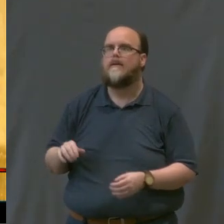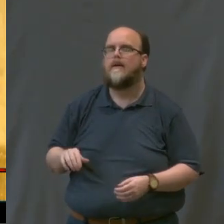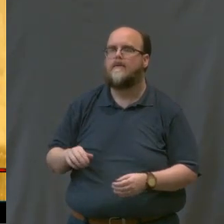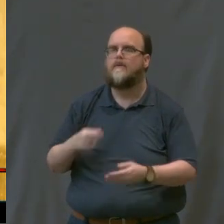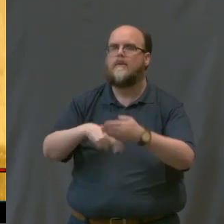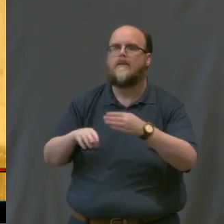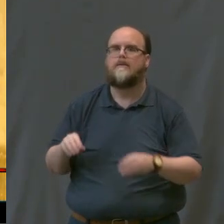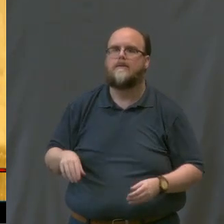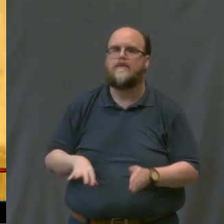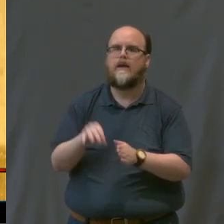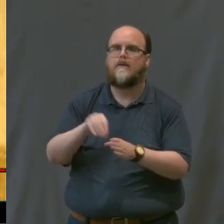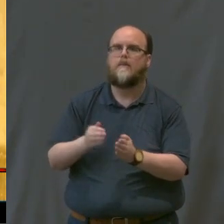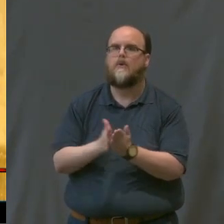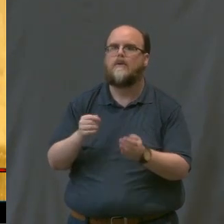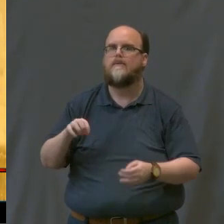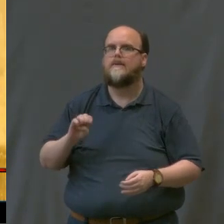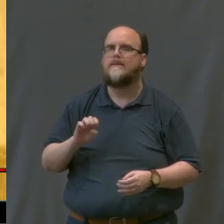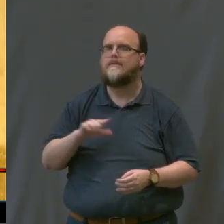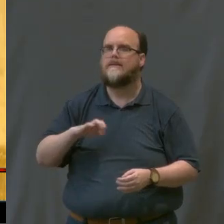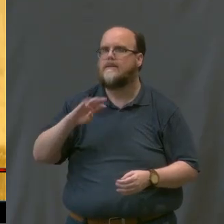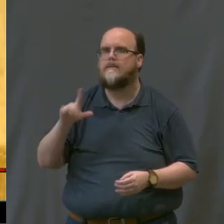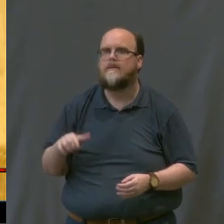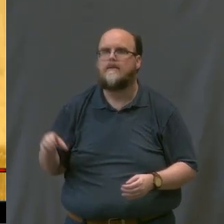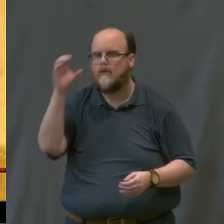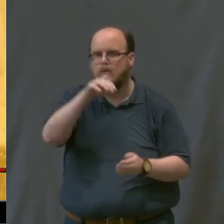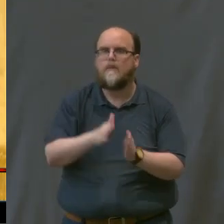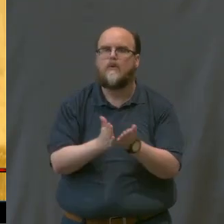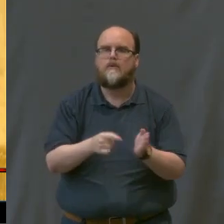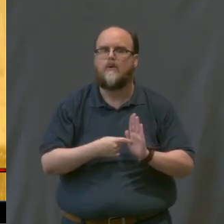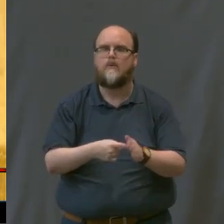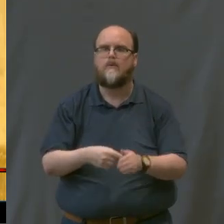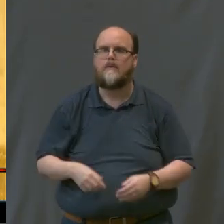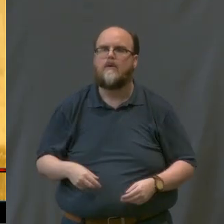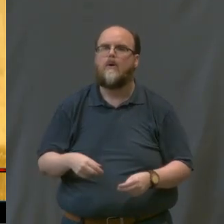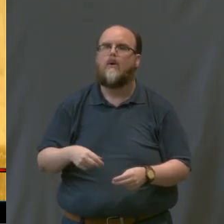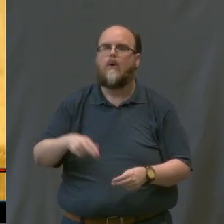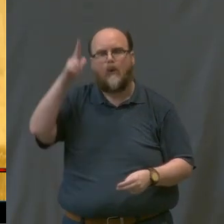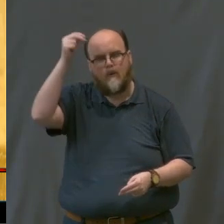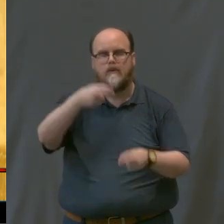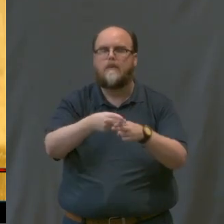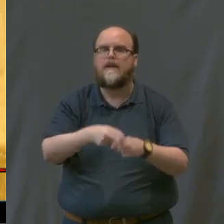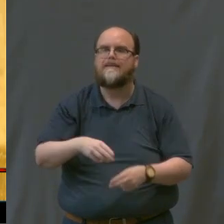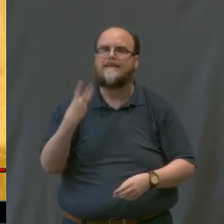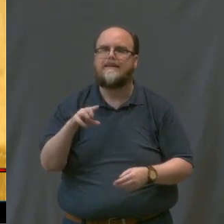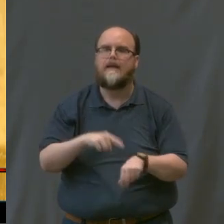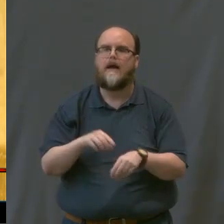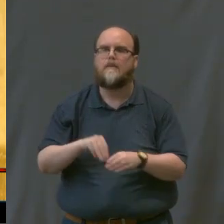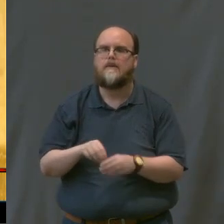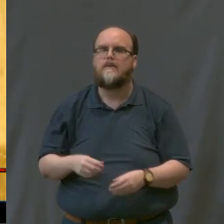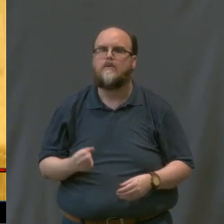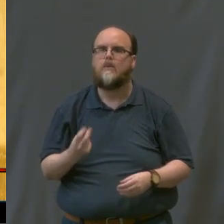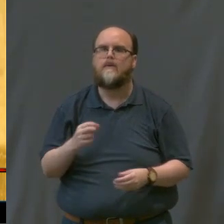in the prophetic book of Ezekiel. A search of the book reveals that horses are mentioned 16 times in 12 verses in the